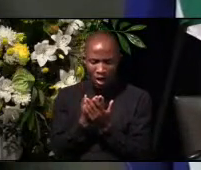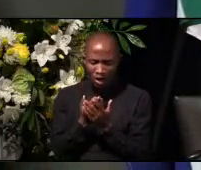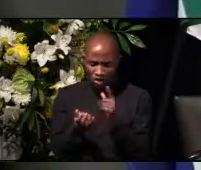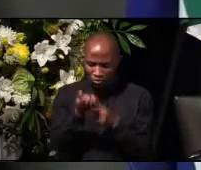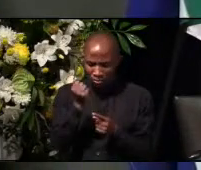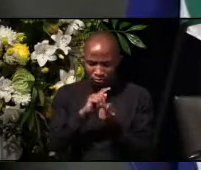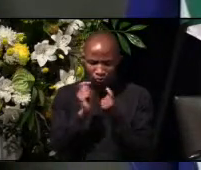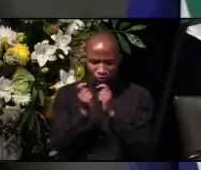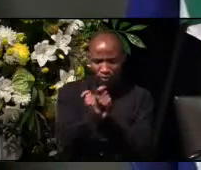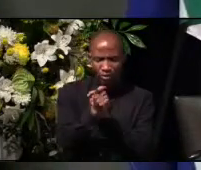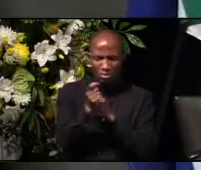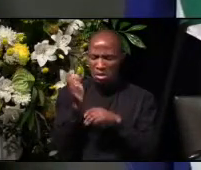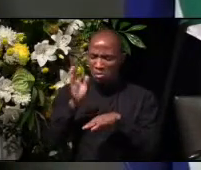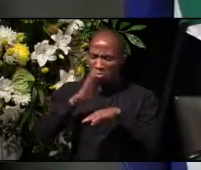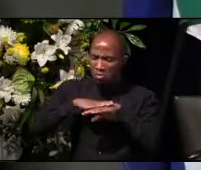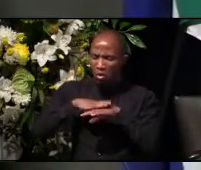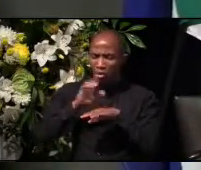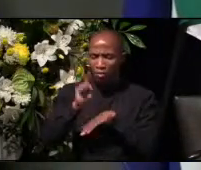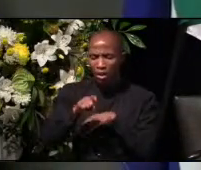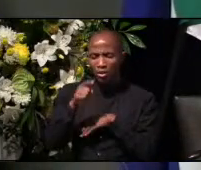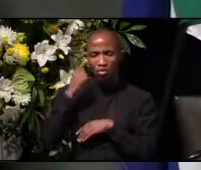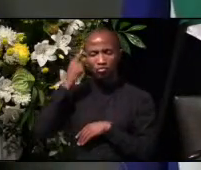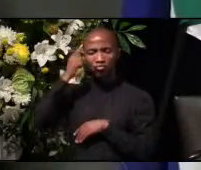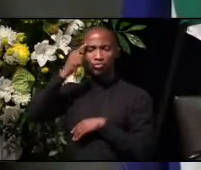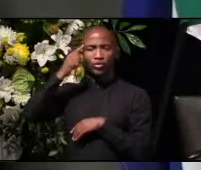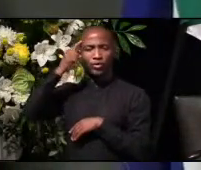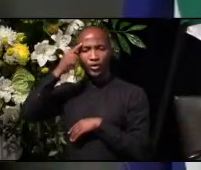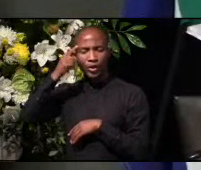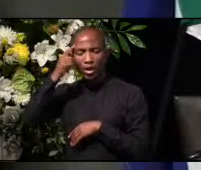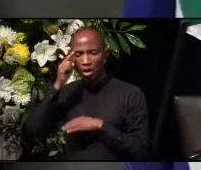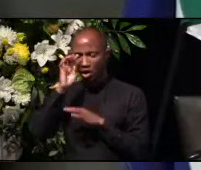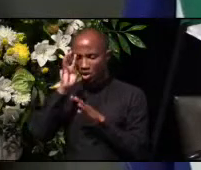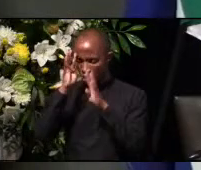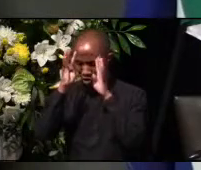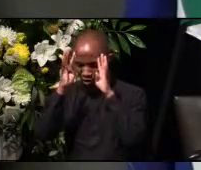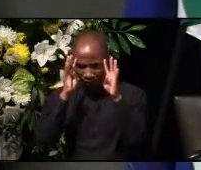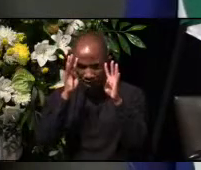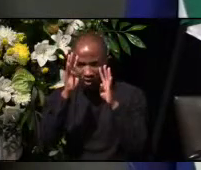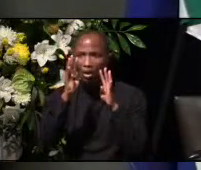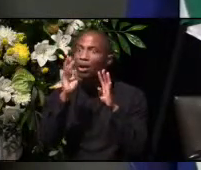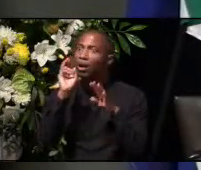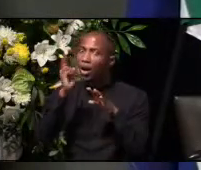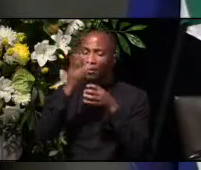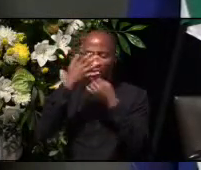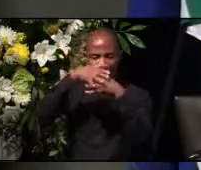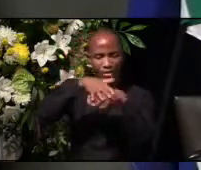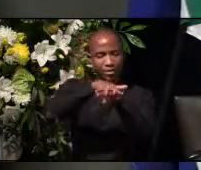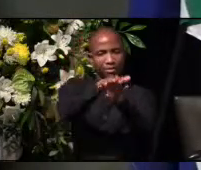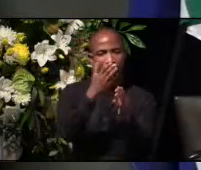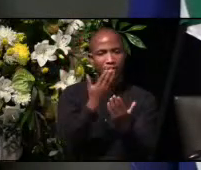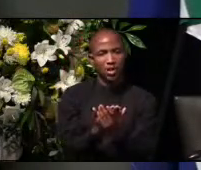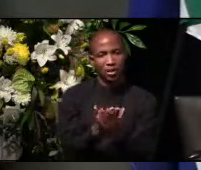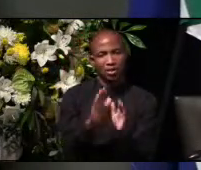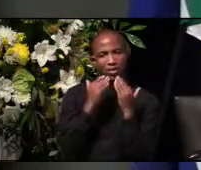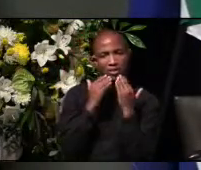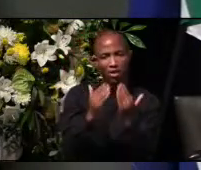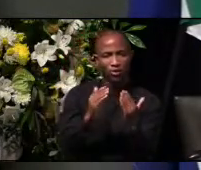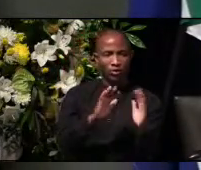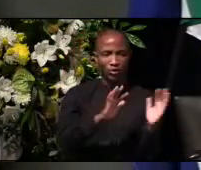but it is actually about imagination Innovation and implementation thank you